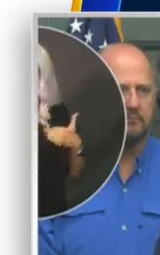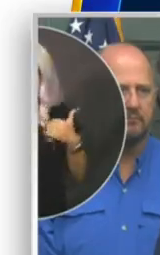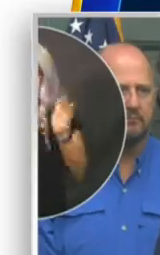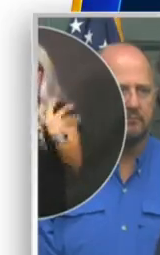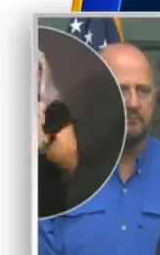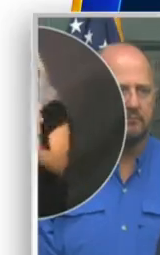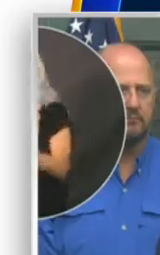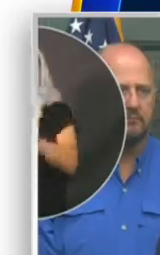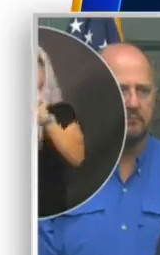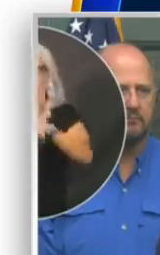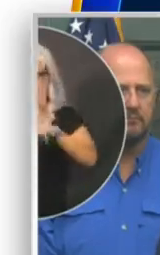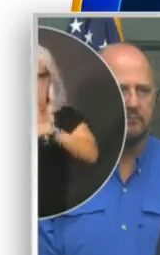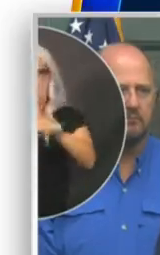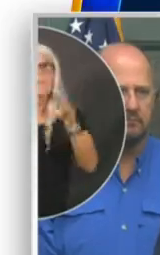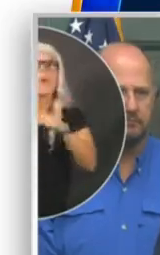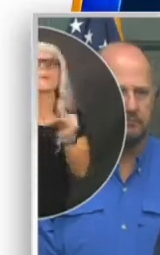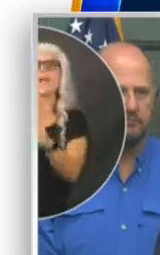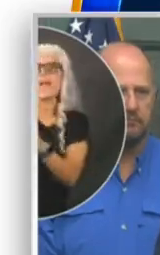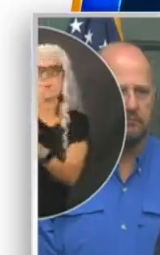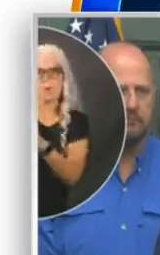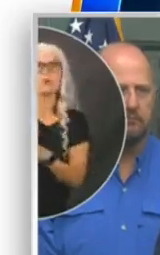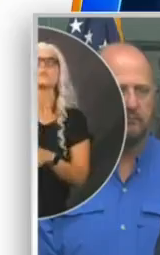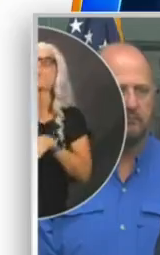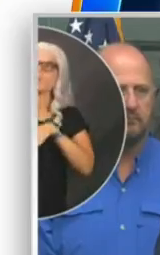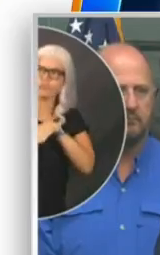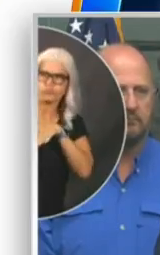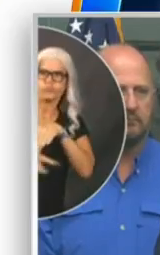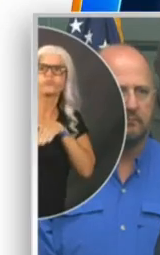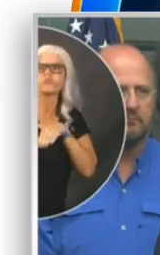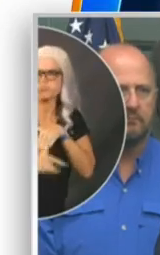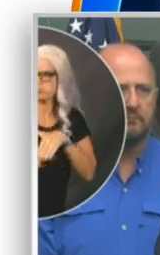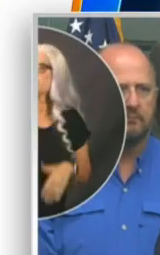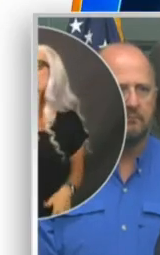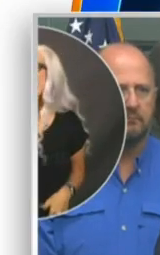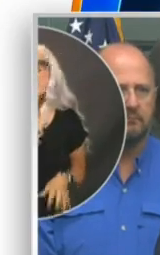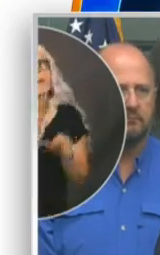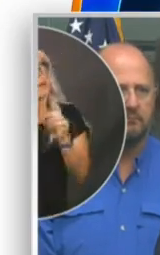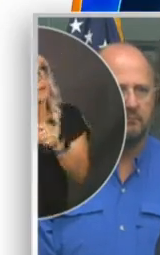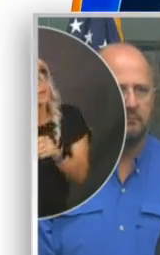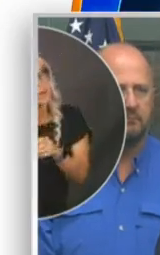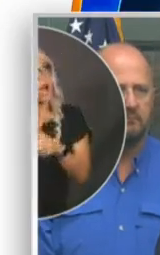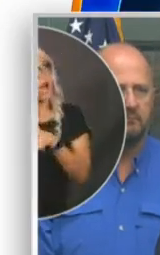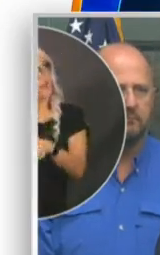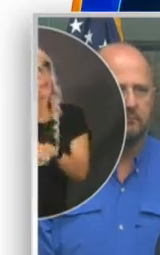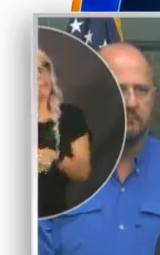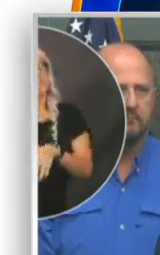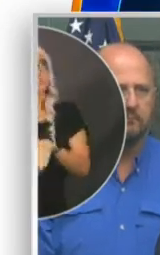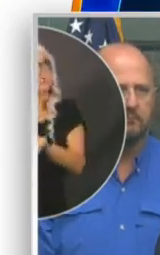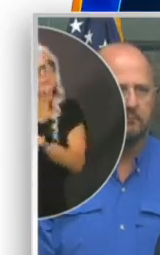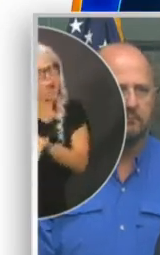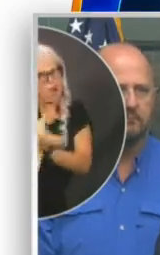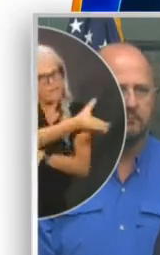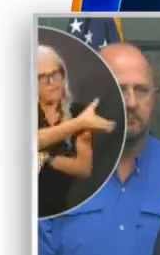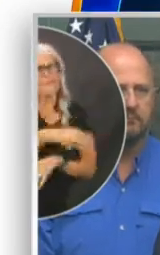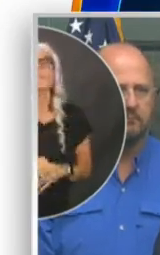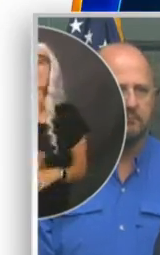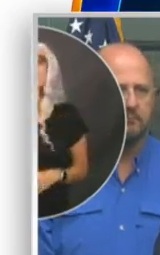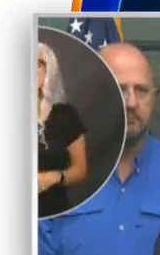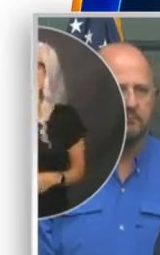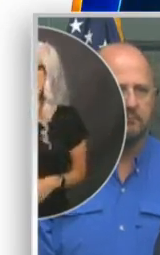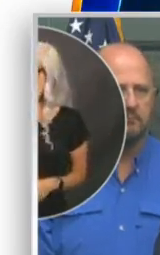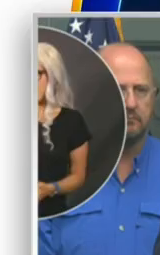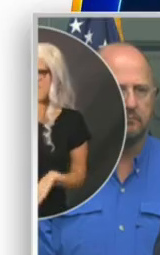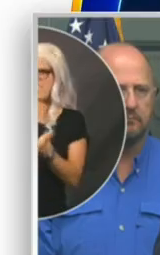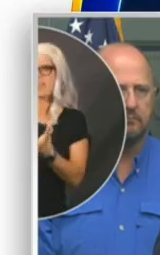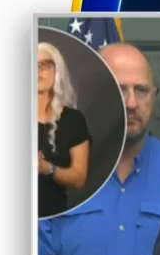once the storm has passed. We have 5,000 Florida Guardsmen activated, 2,000 from neighboring states. We